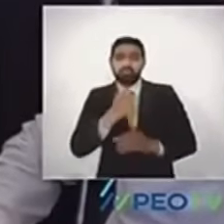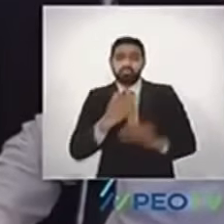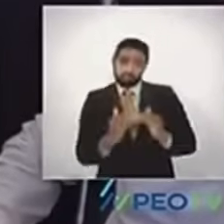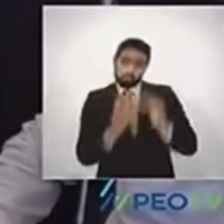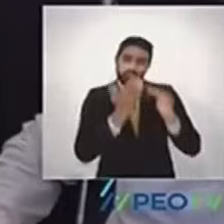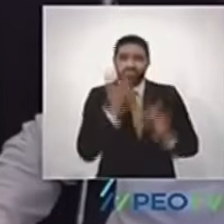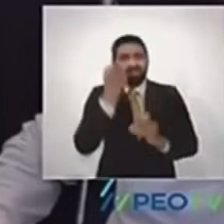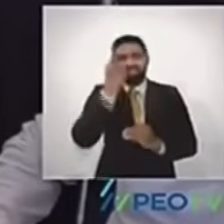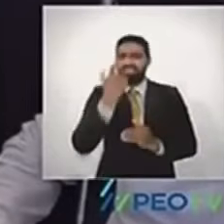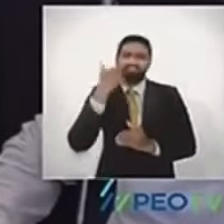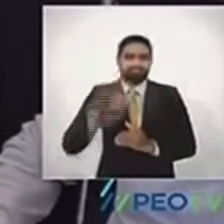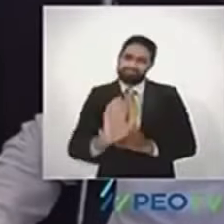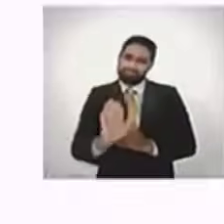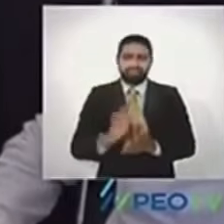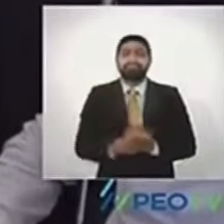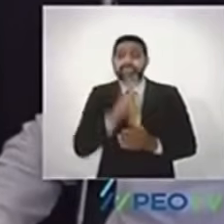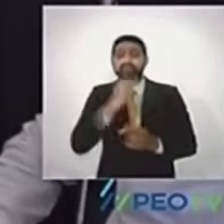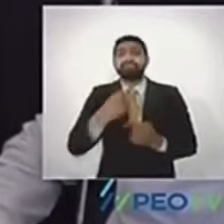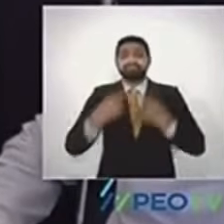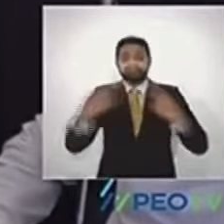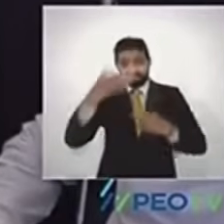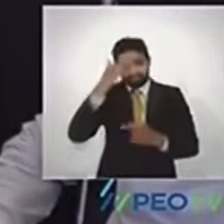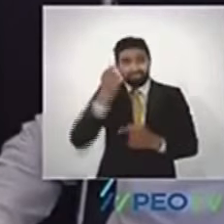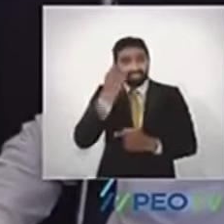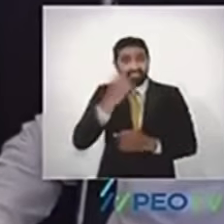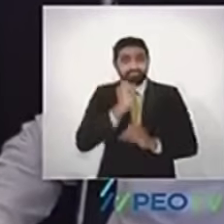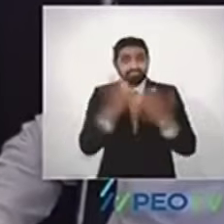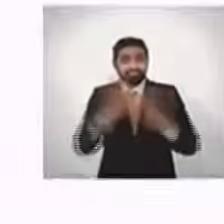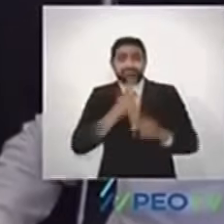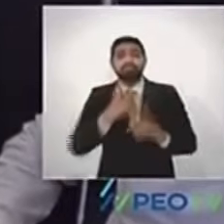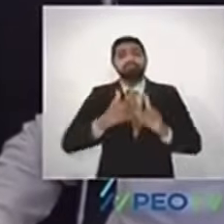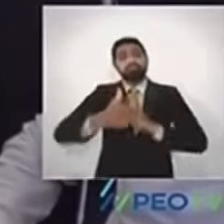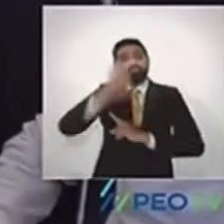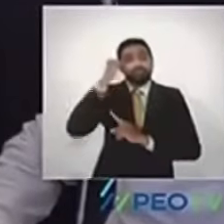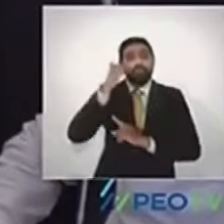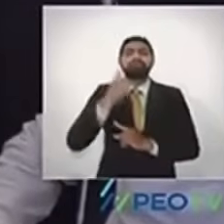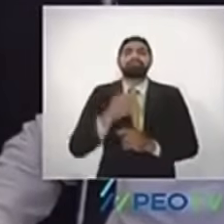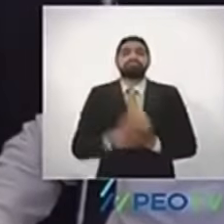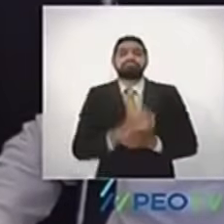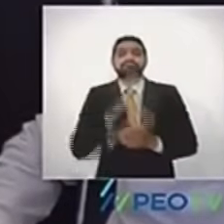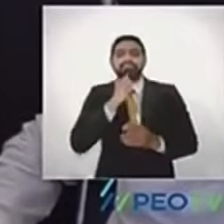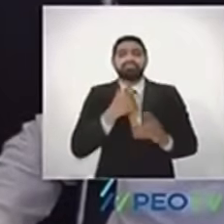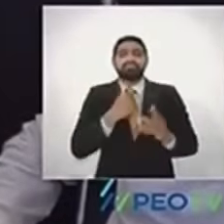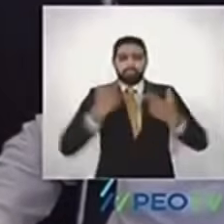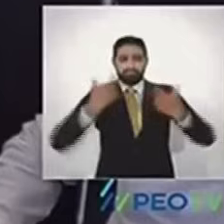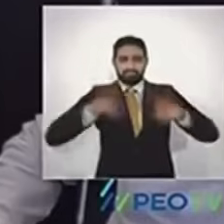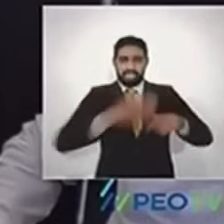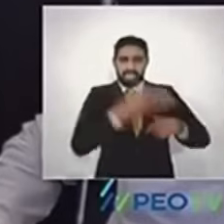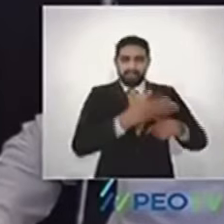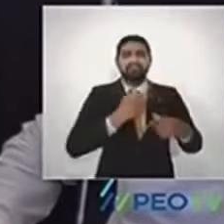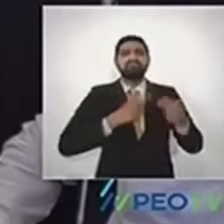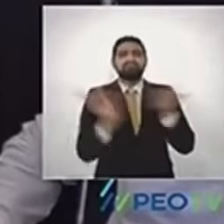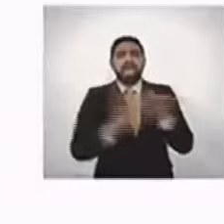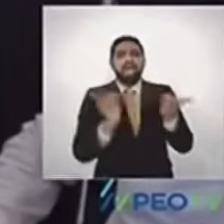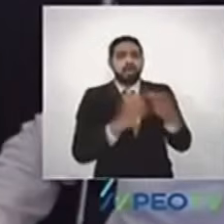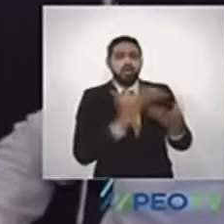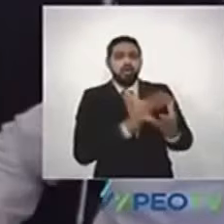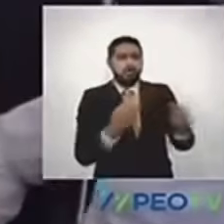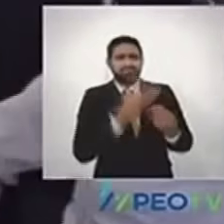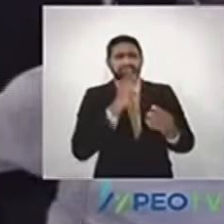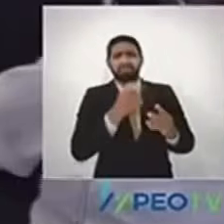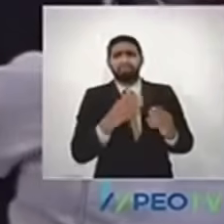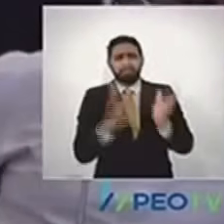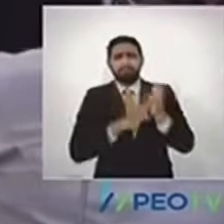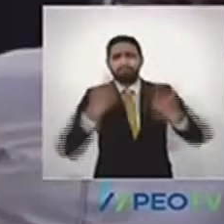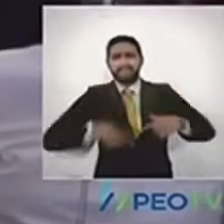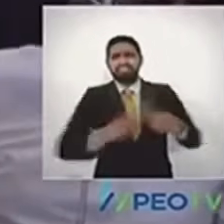a war has to end at some point, and Mahinda Rajapaksa was coincidentally the president when it ended. According to that theory, Gotabaya Rajapaksa happened to be the